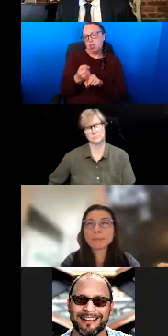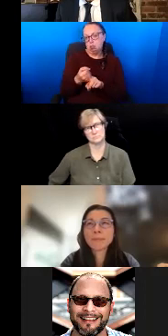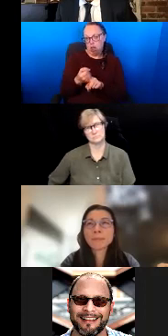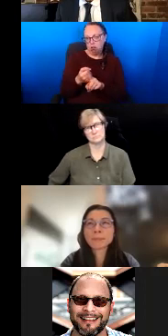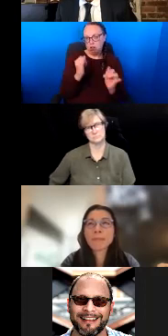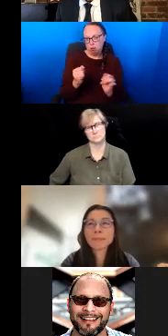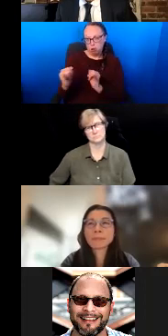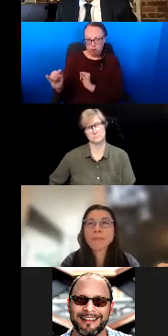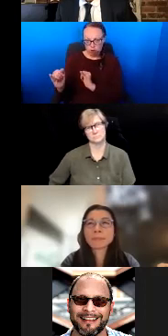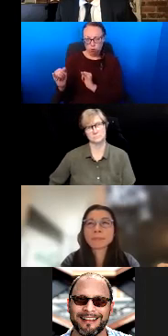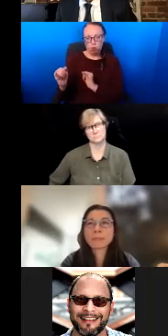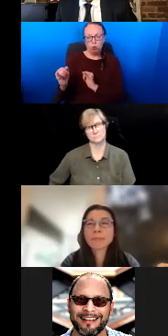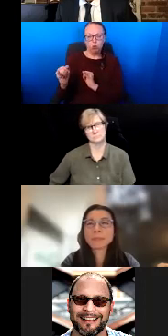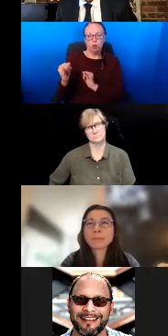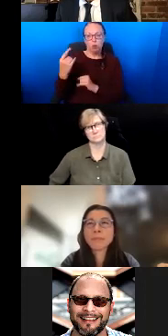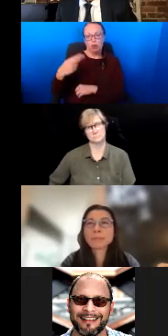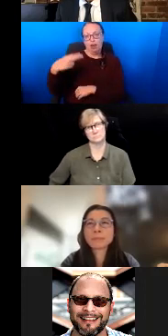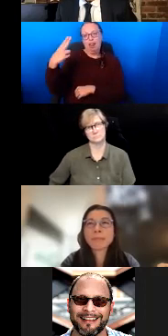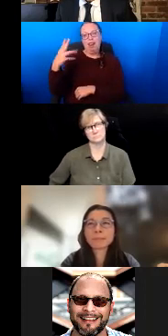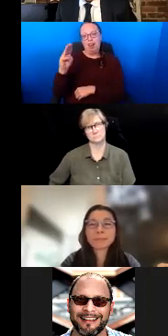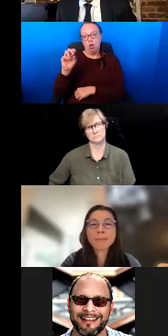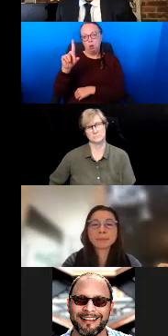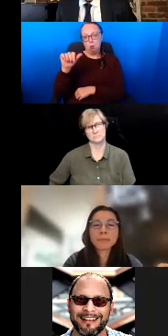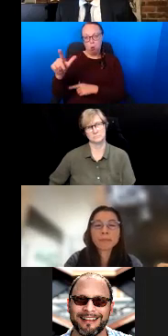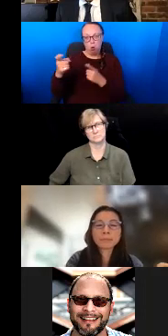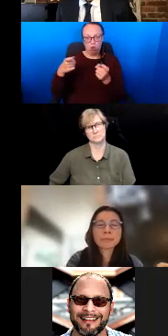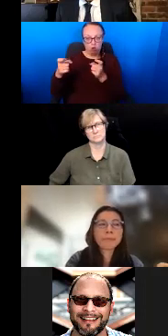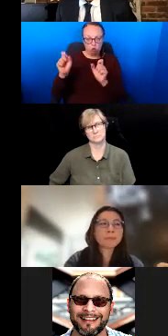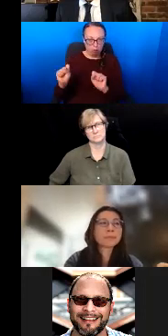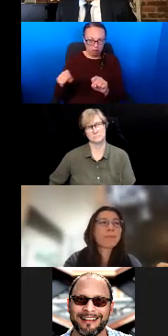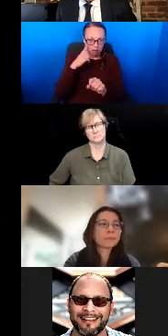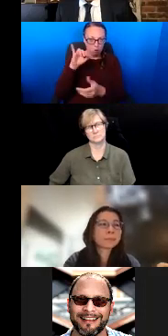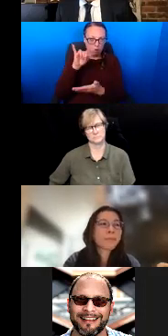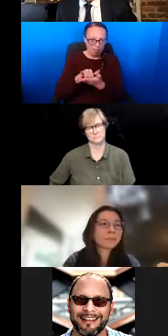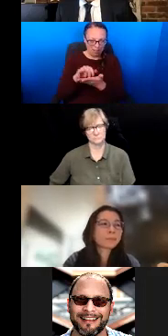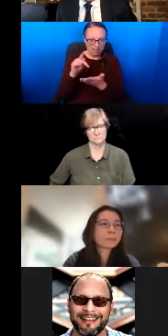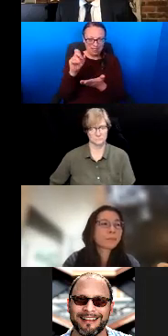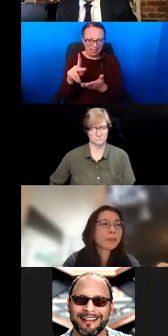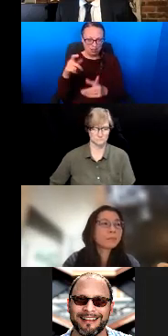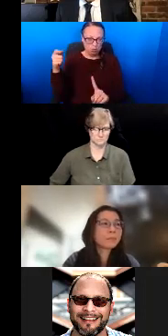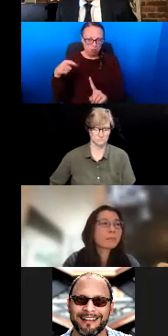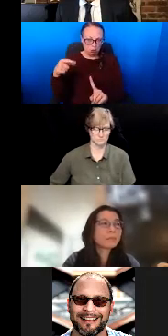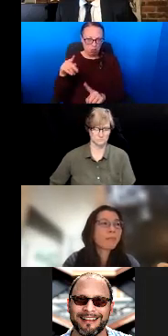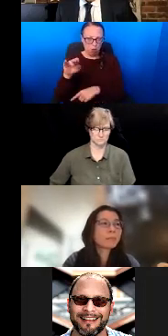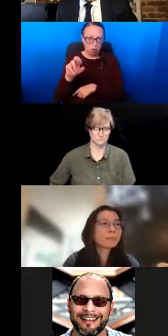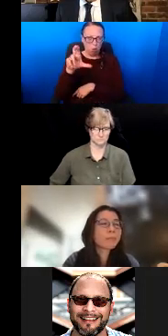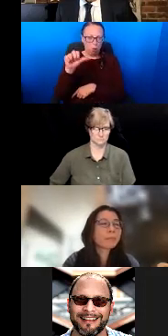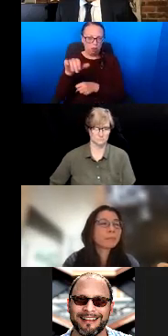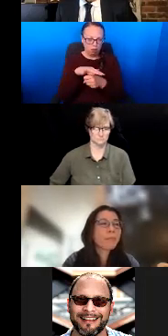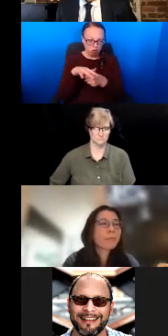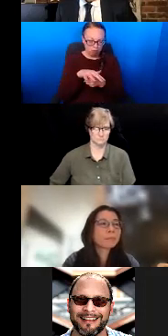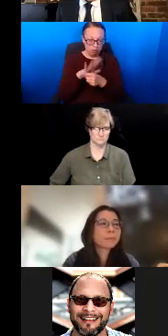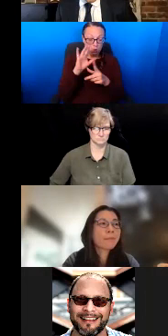individuals, for individuals with high modal controllability on those tasks when you stimulated Broca's area. So the bottom line is that